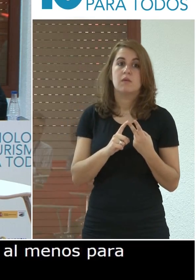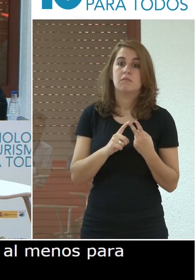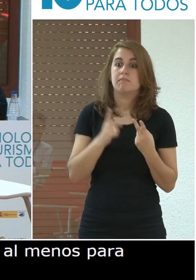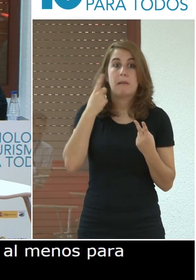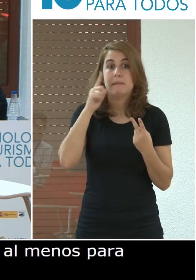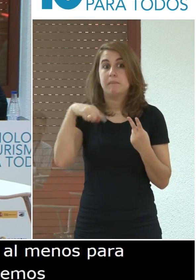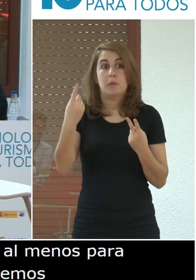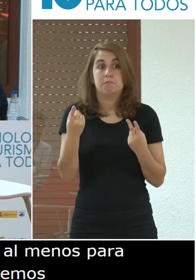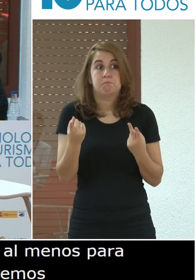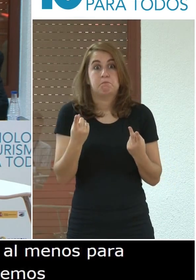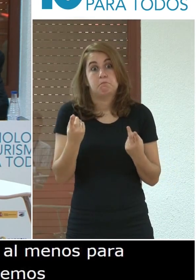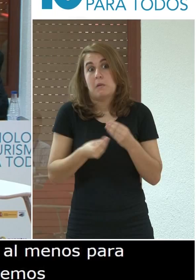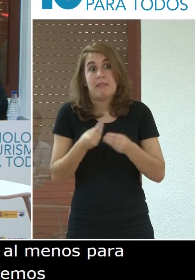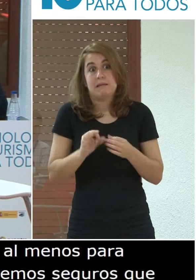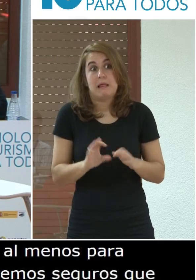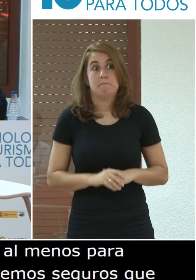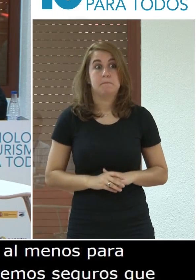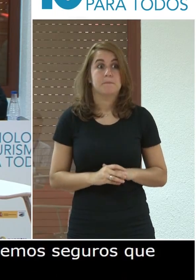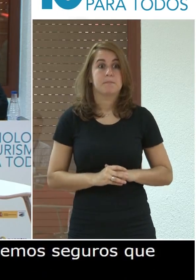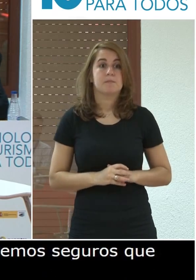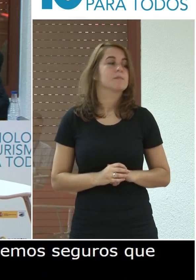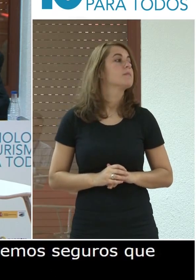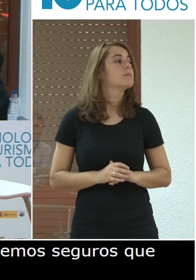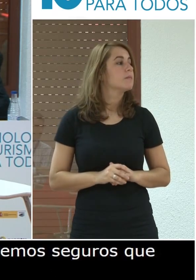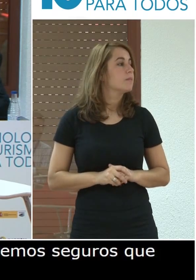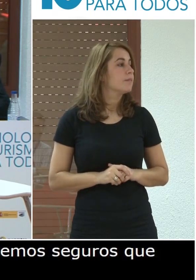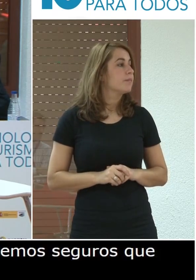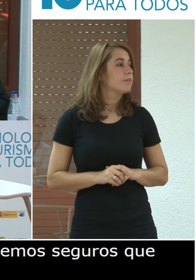about what we're going to do in the future.